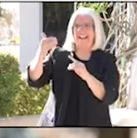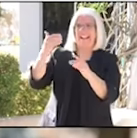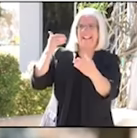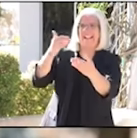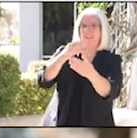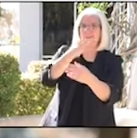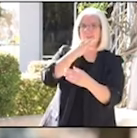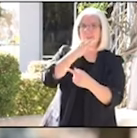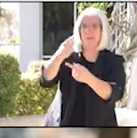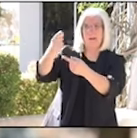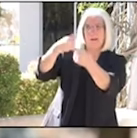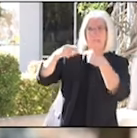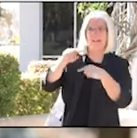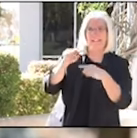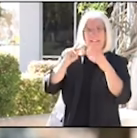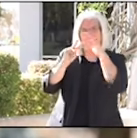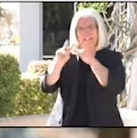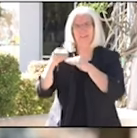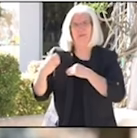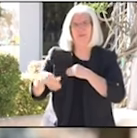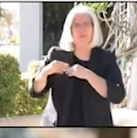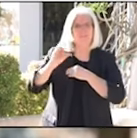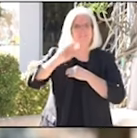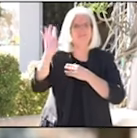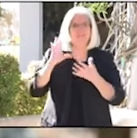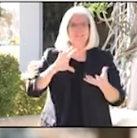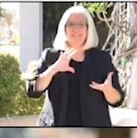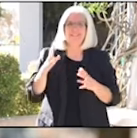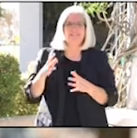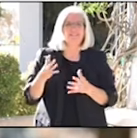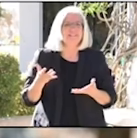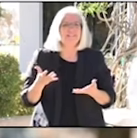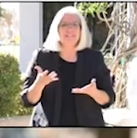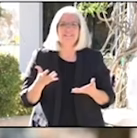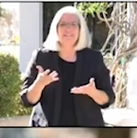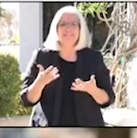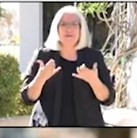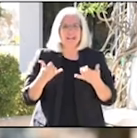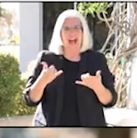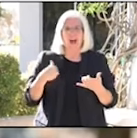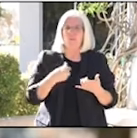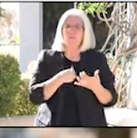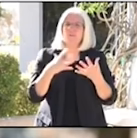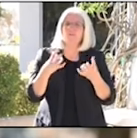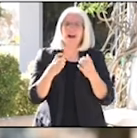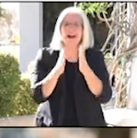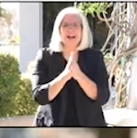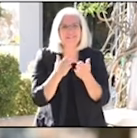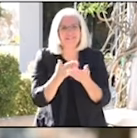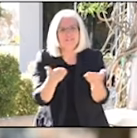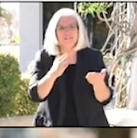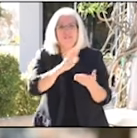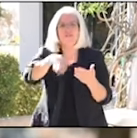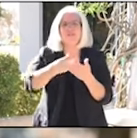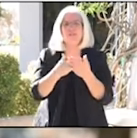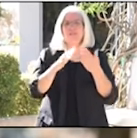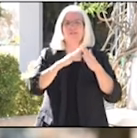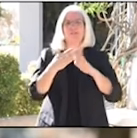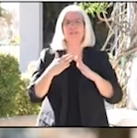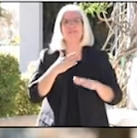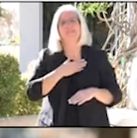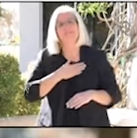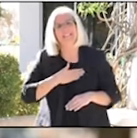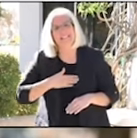will continue to go all in, and we are asking everyone in the community to stand with us and to do the same.